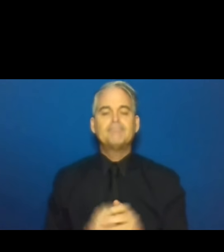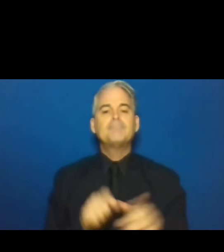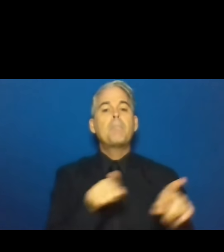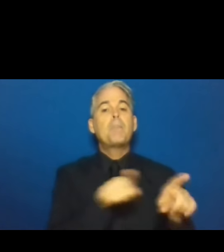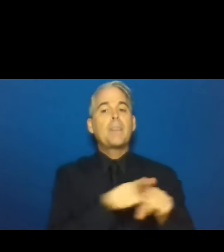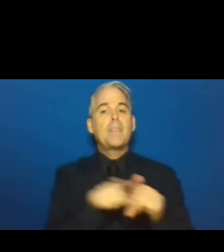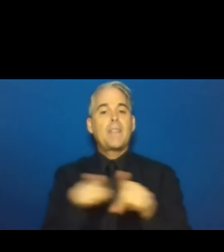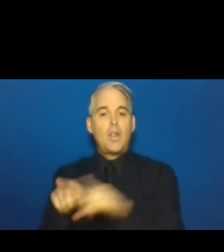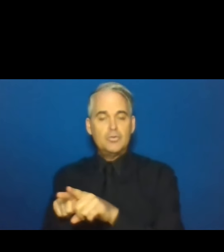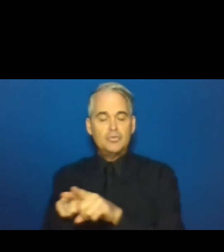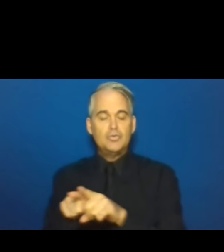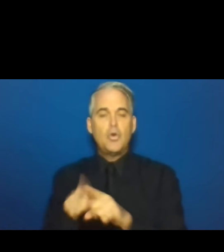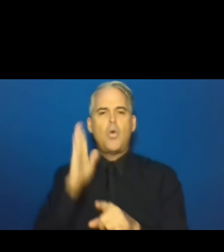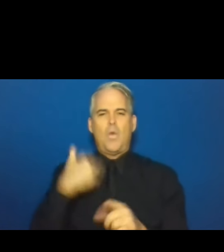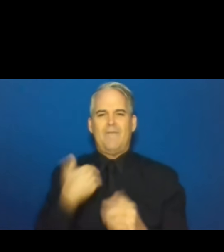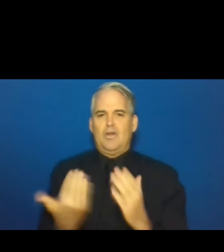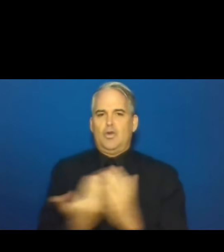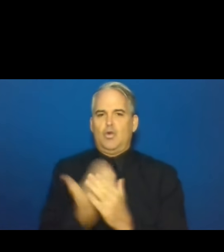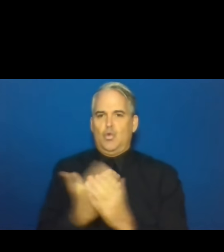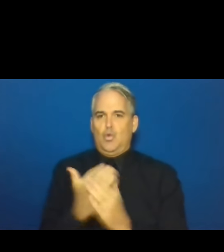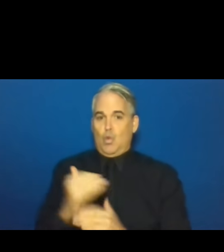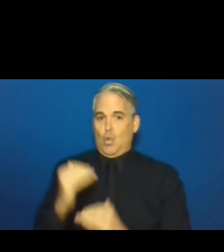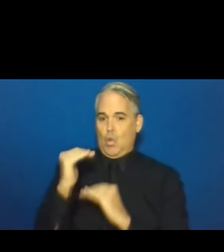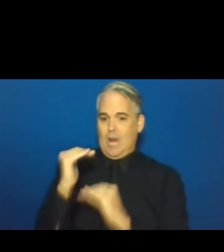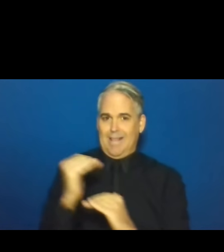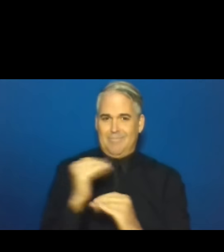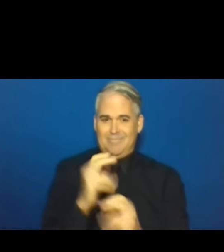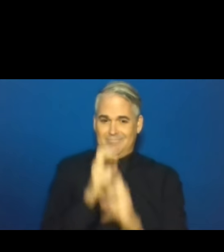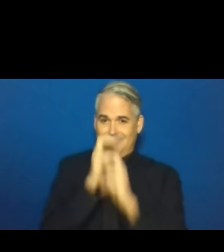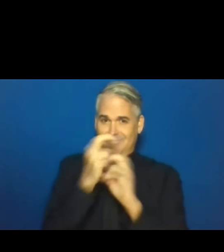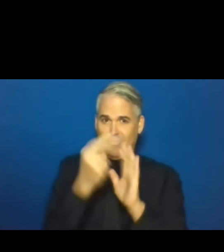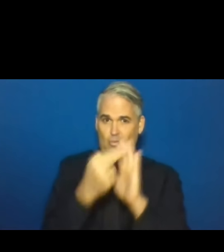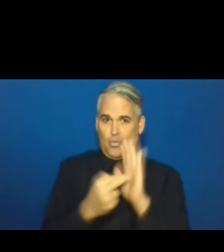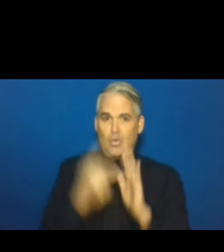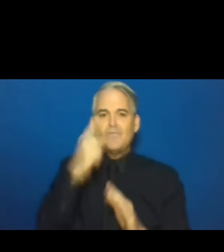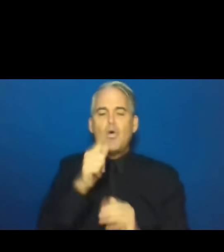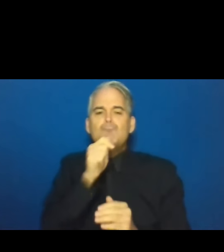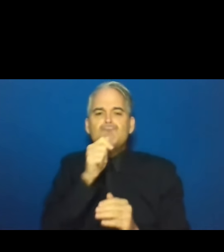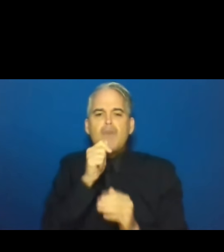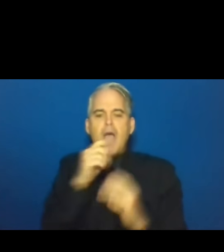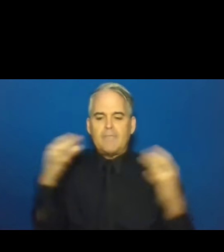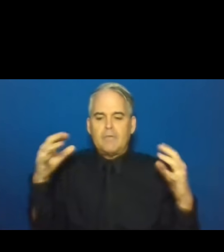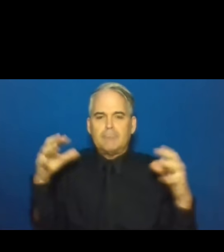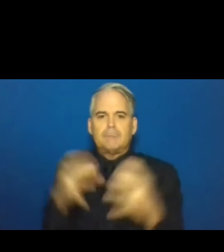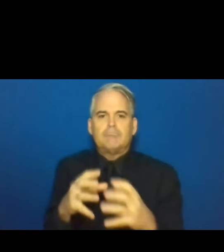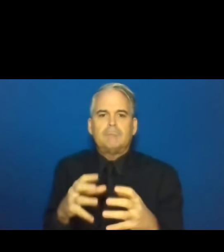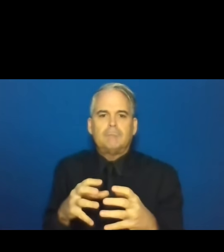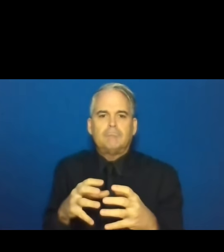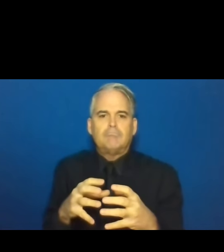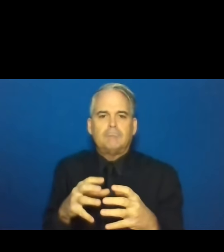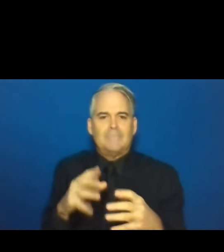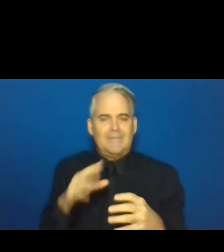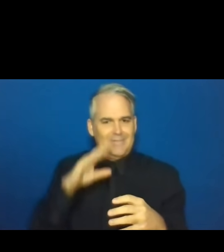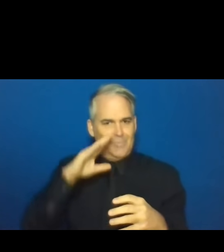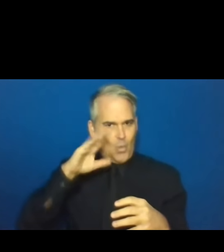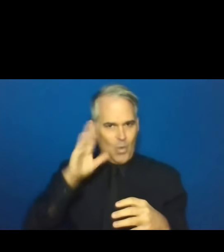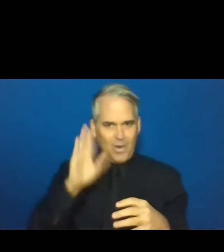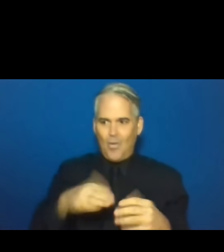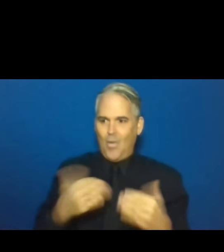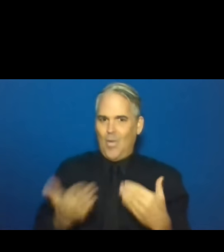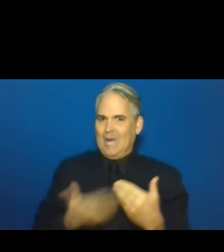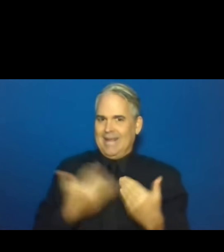necessary limitations on private social gatherings. We know a significant source of spread is right in our